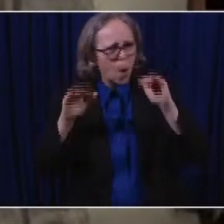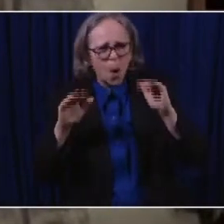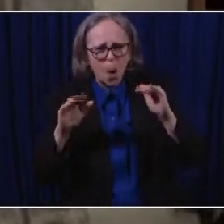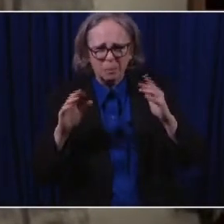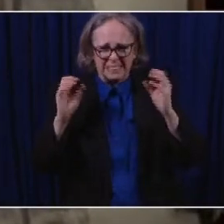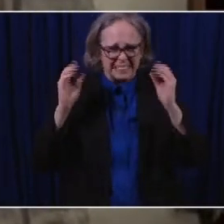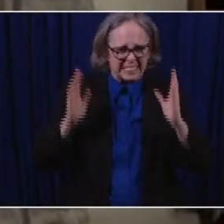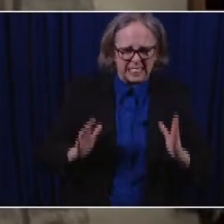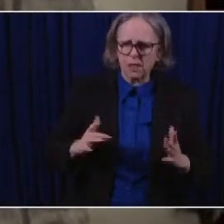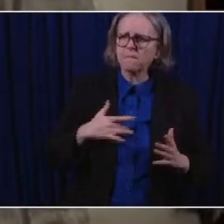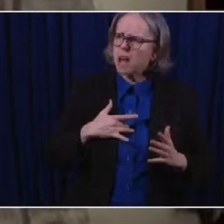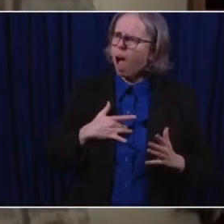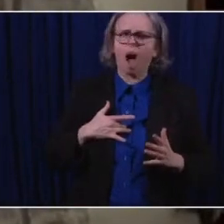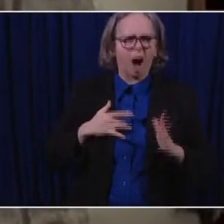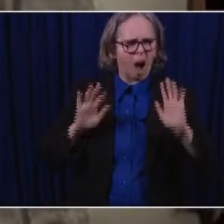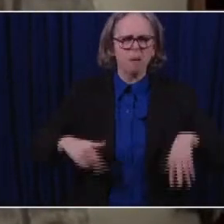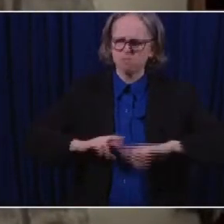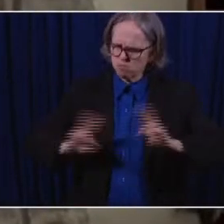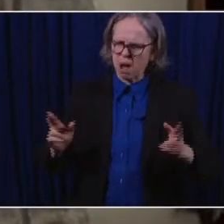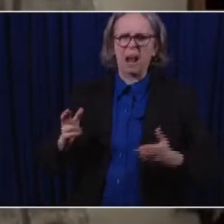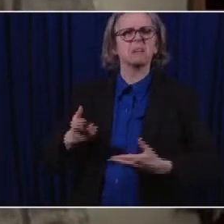they're confident that they can do this.